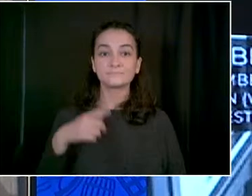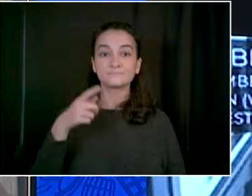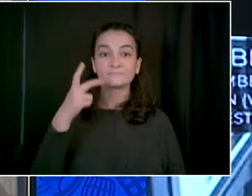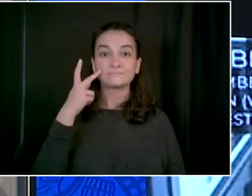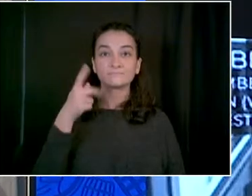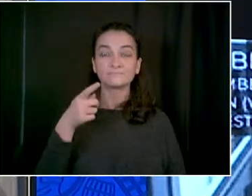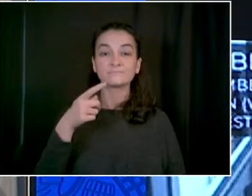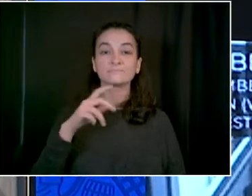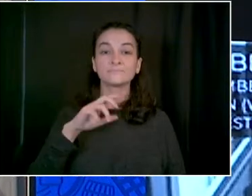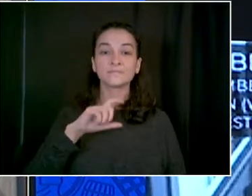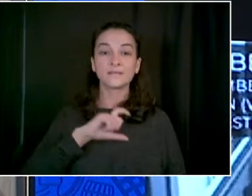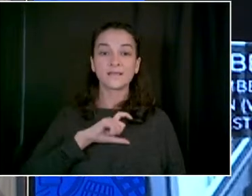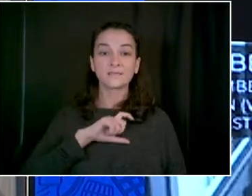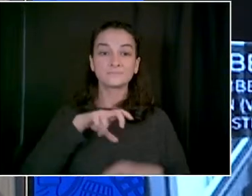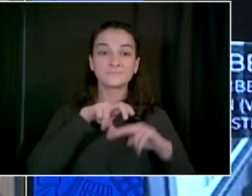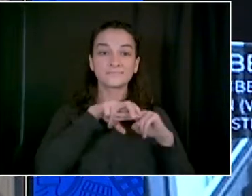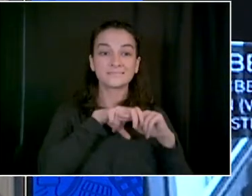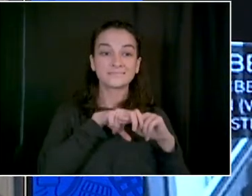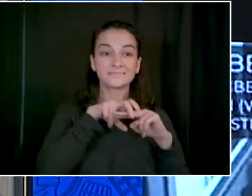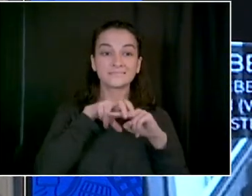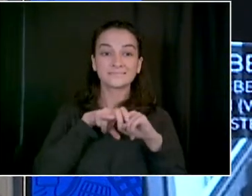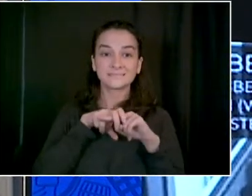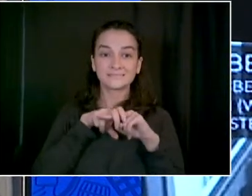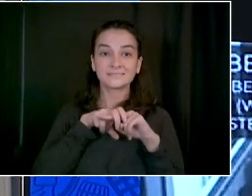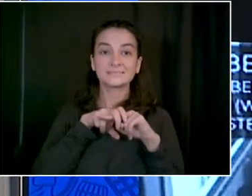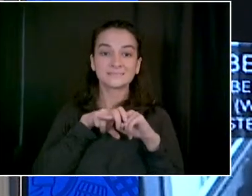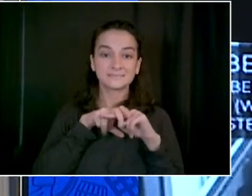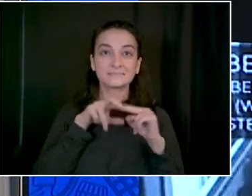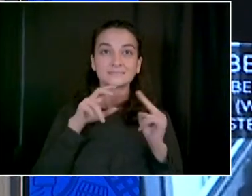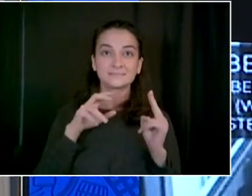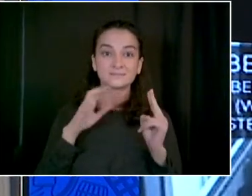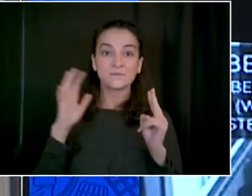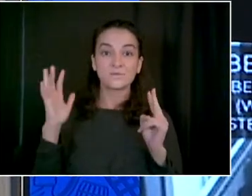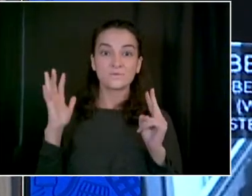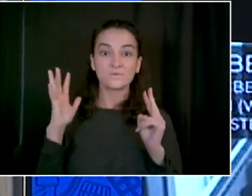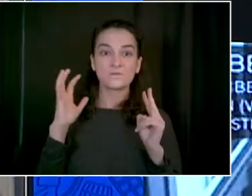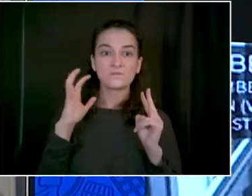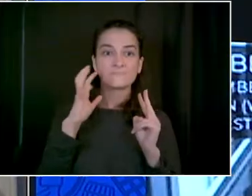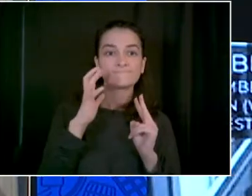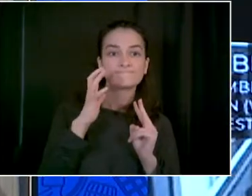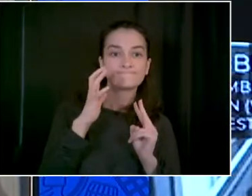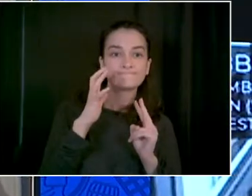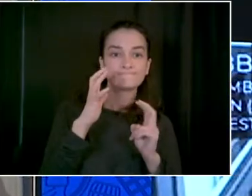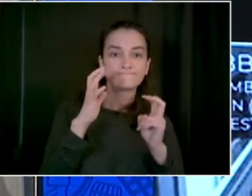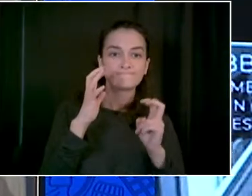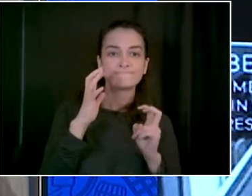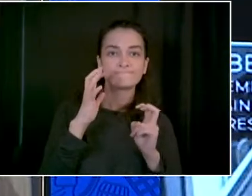And what I need New Yorkers and others to understand,